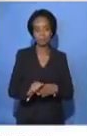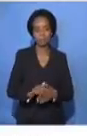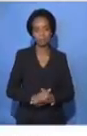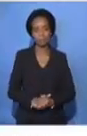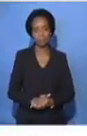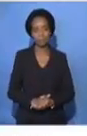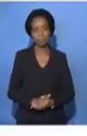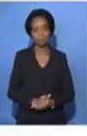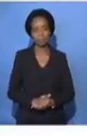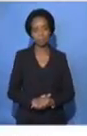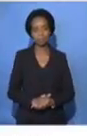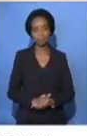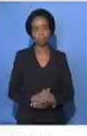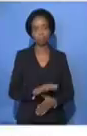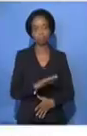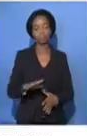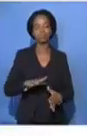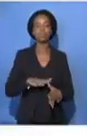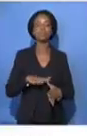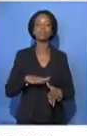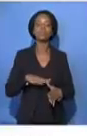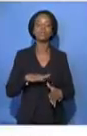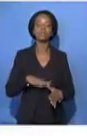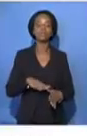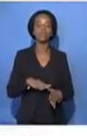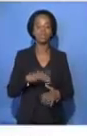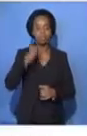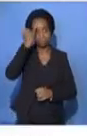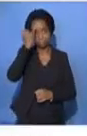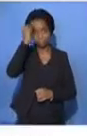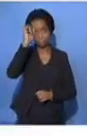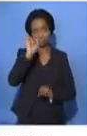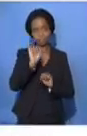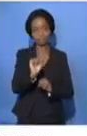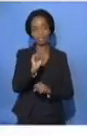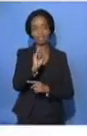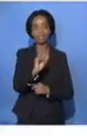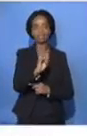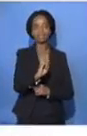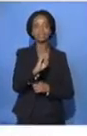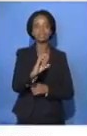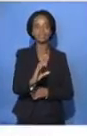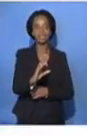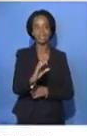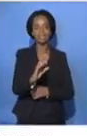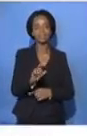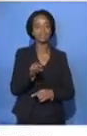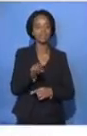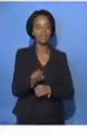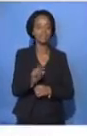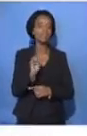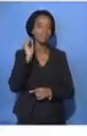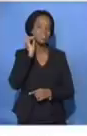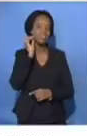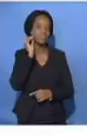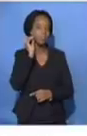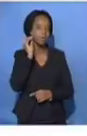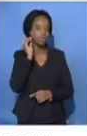Five, initiative by the IEC to timelessly deal with election-related disinformation.